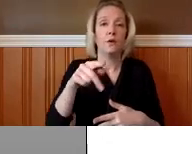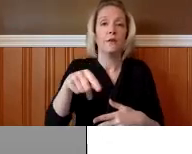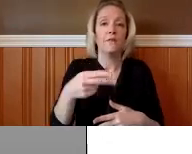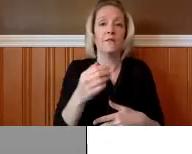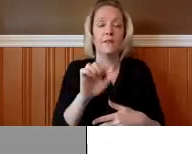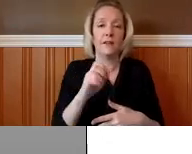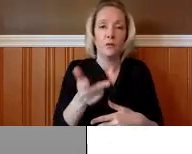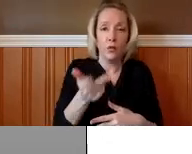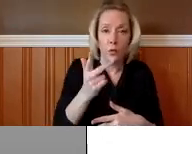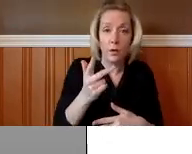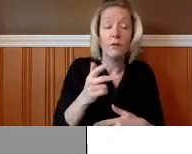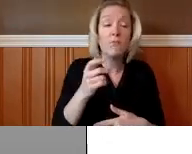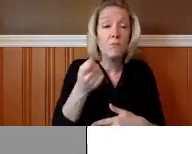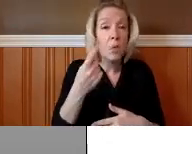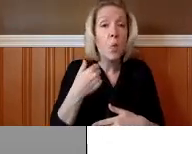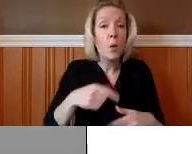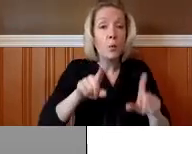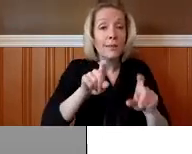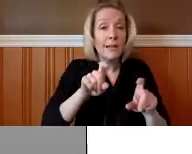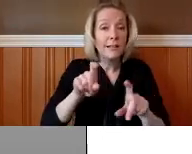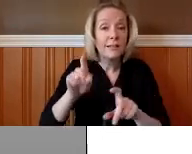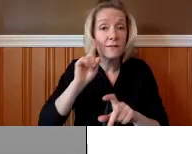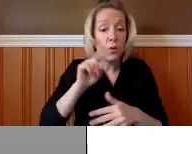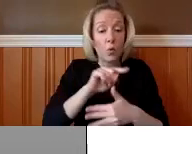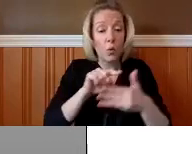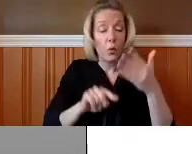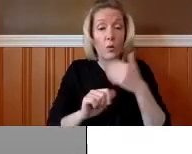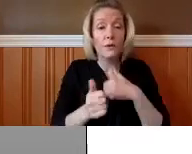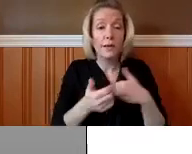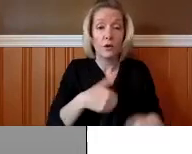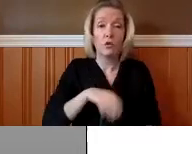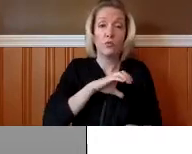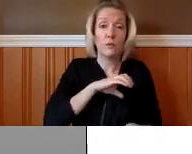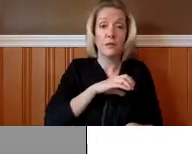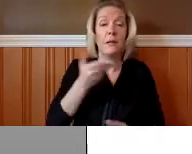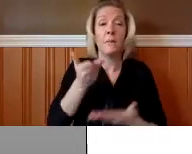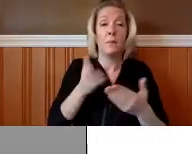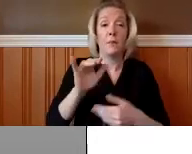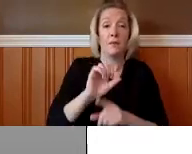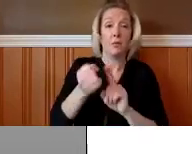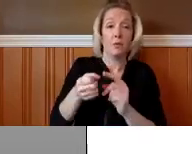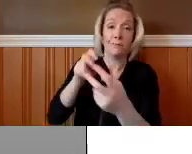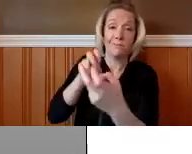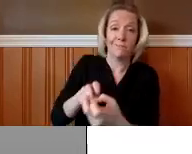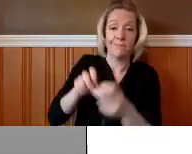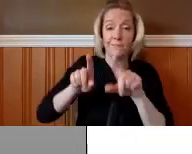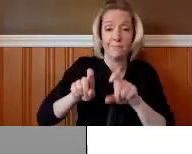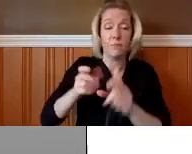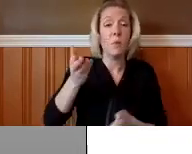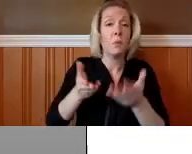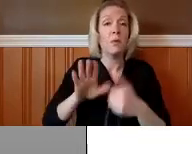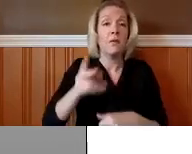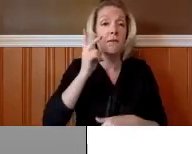characteristics, the time that we're testing, the situation in which we're testing, they might not, their vision may not